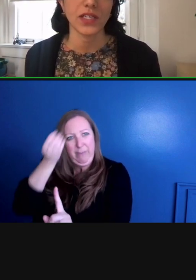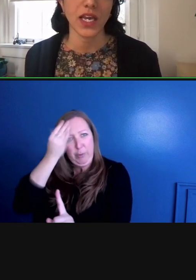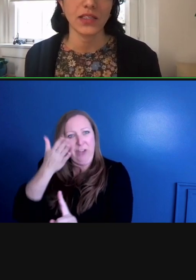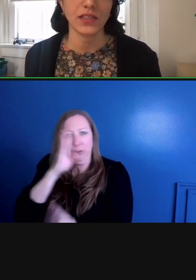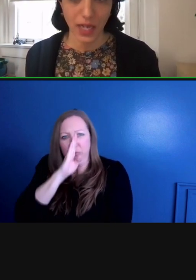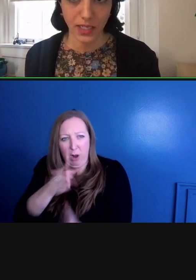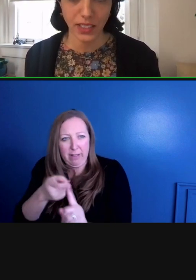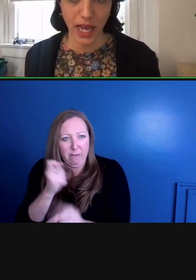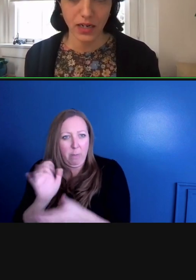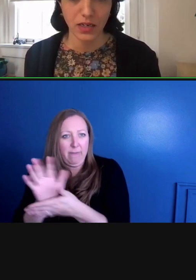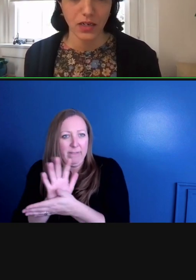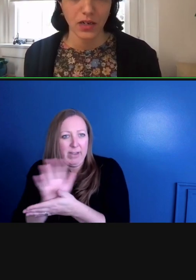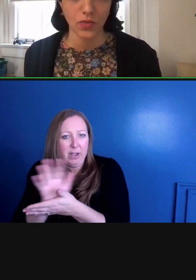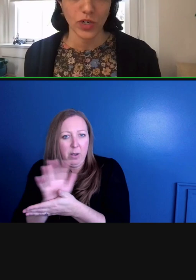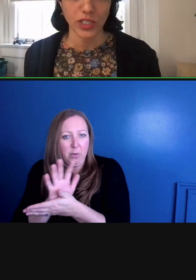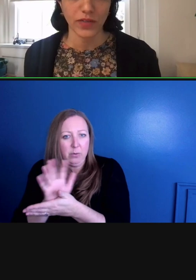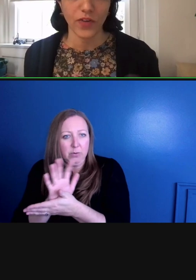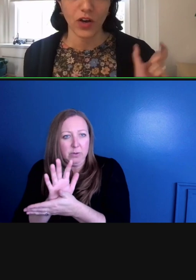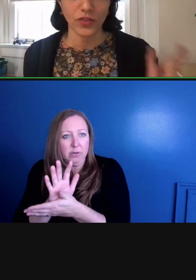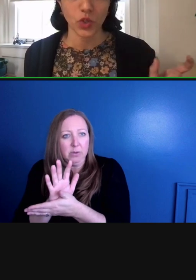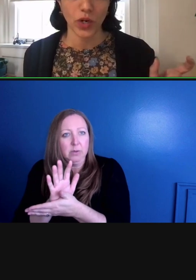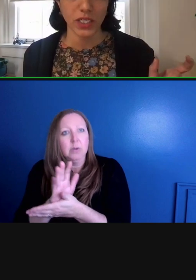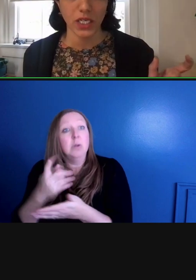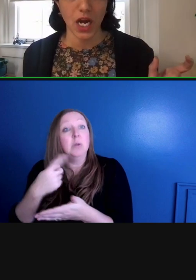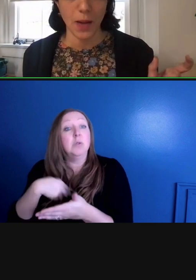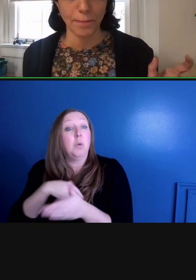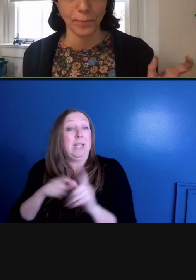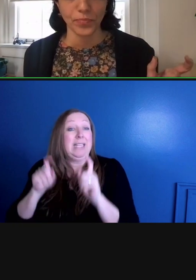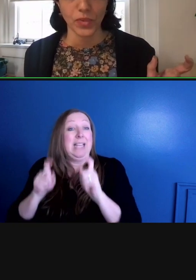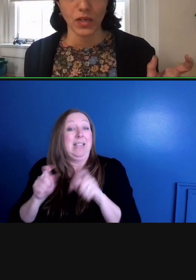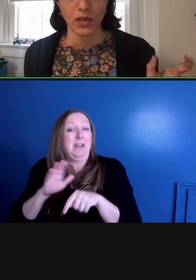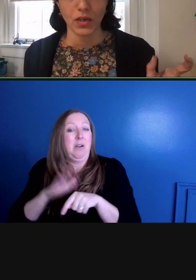it on this gaze data set, which involves short